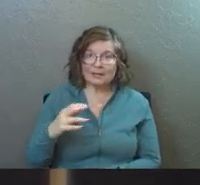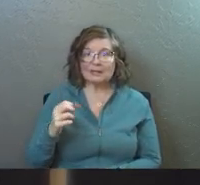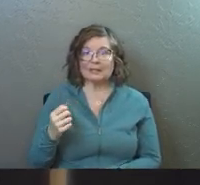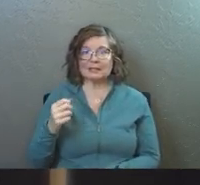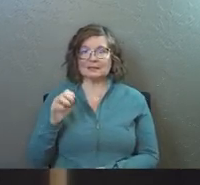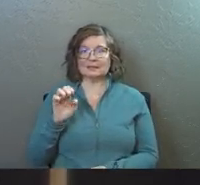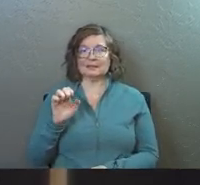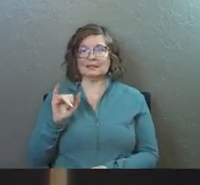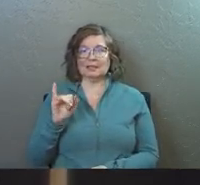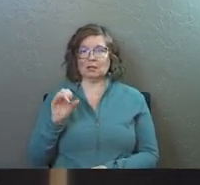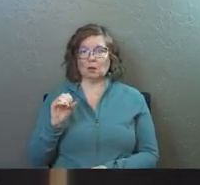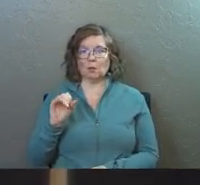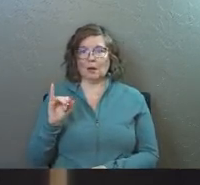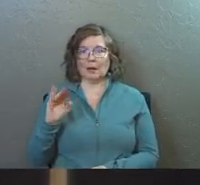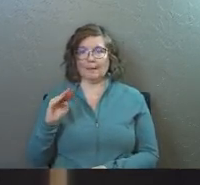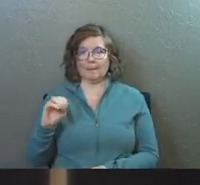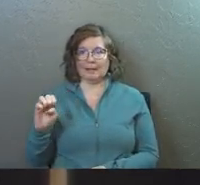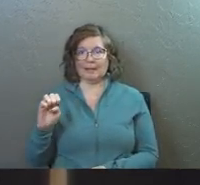ego I me.